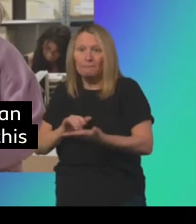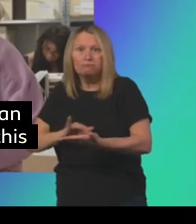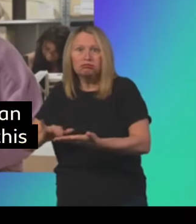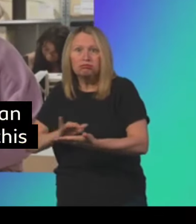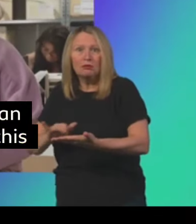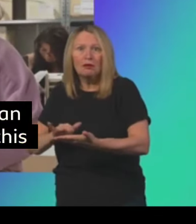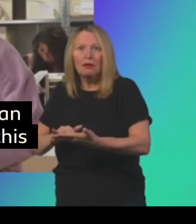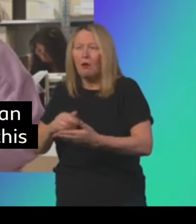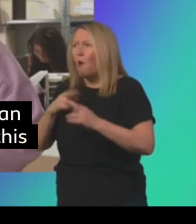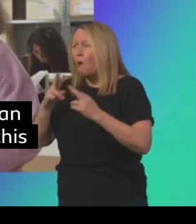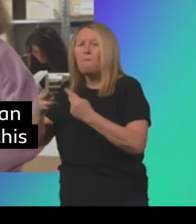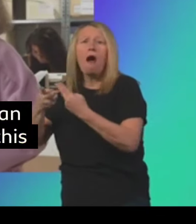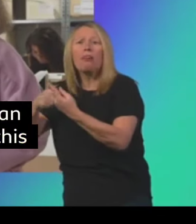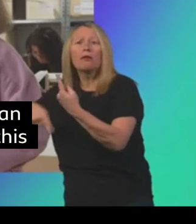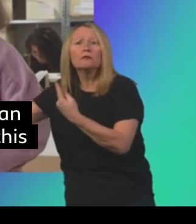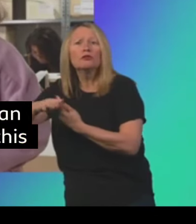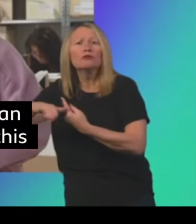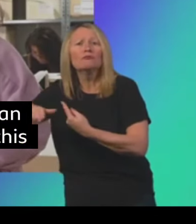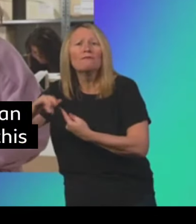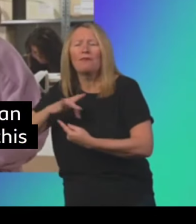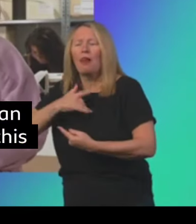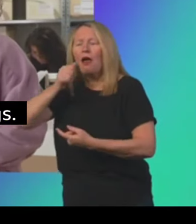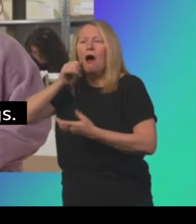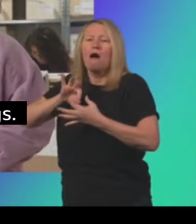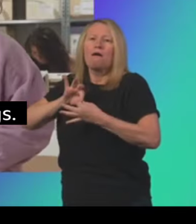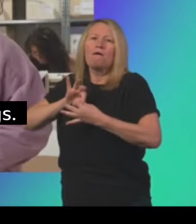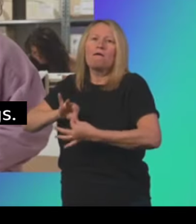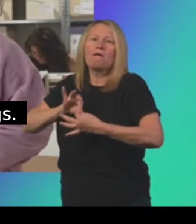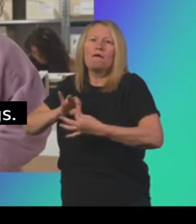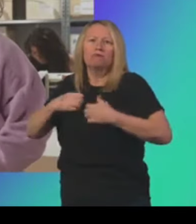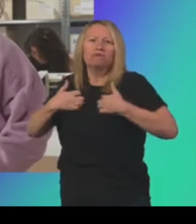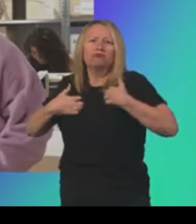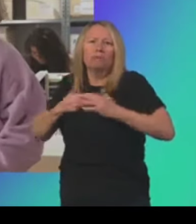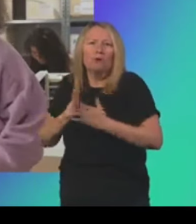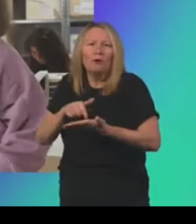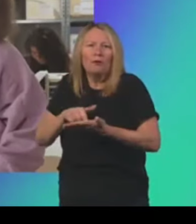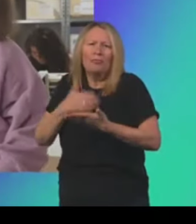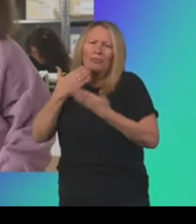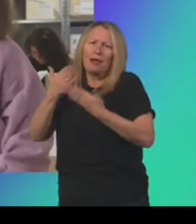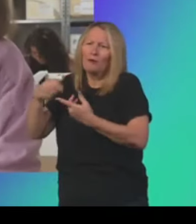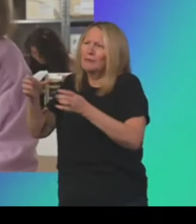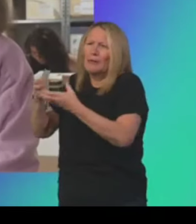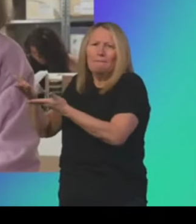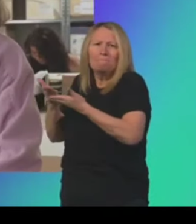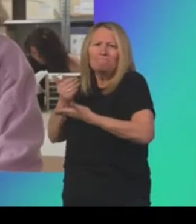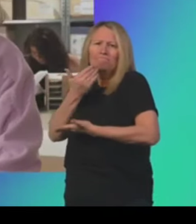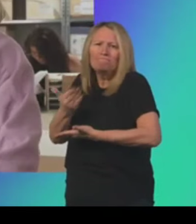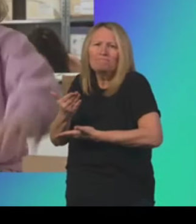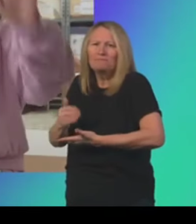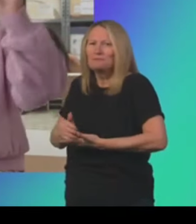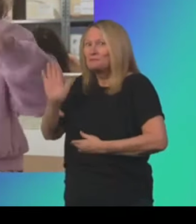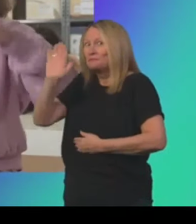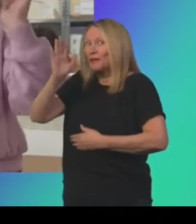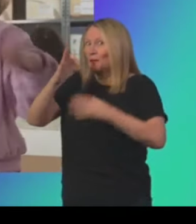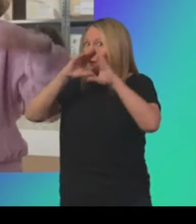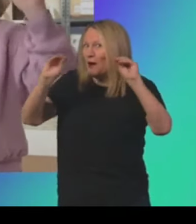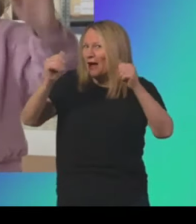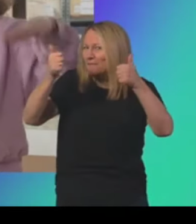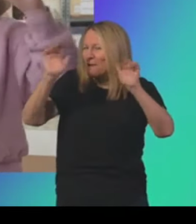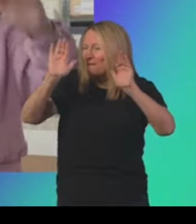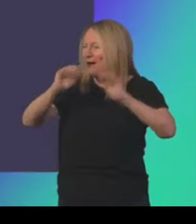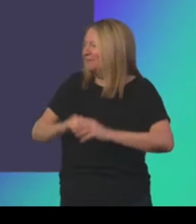other blind kids can experience what I have from this lovely team at Living Paintings. Bye,